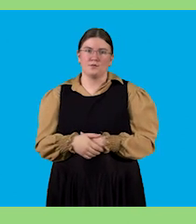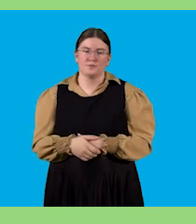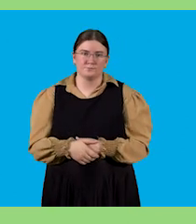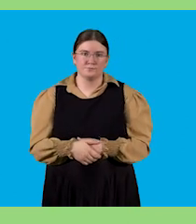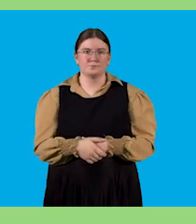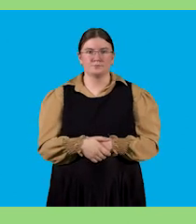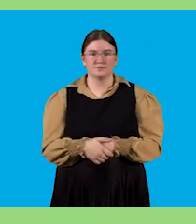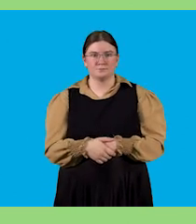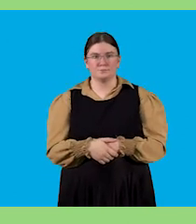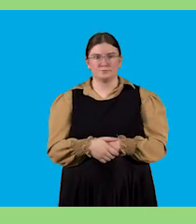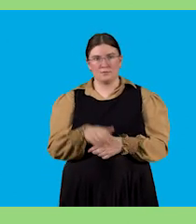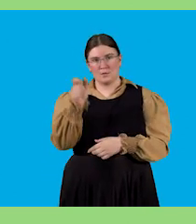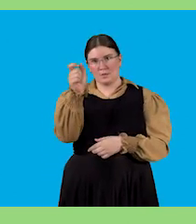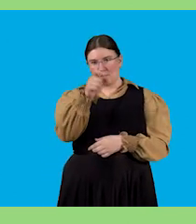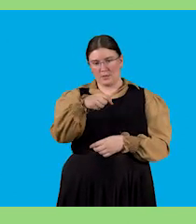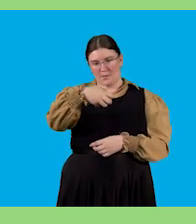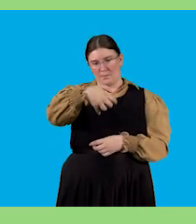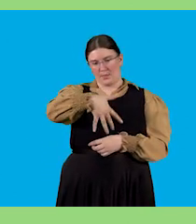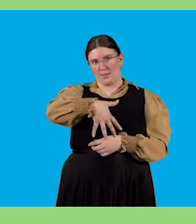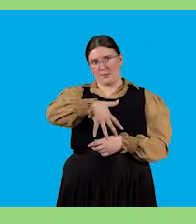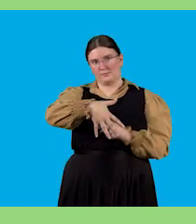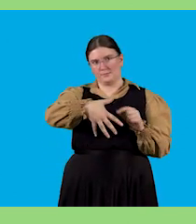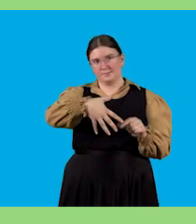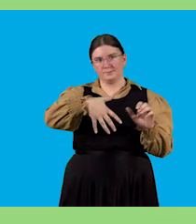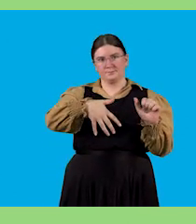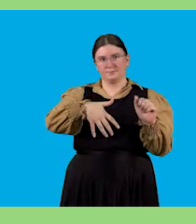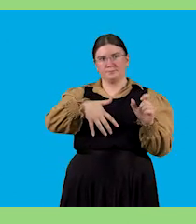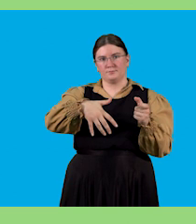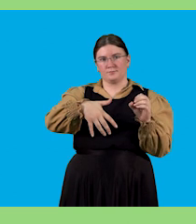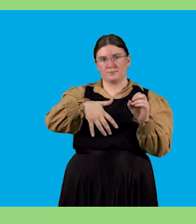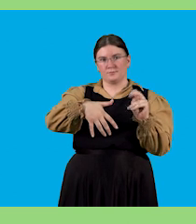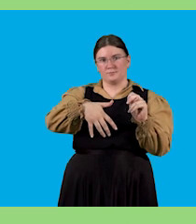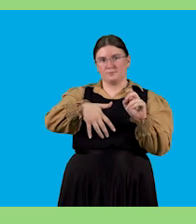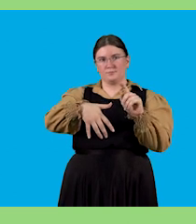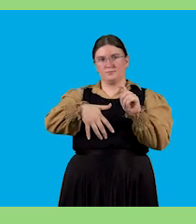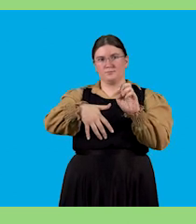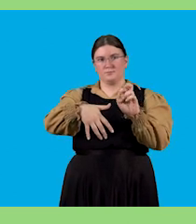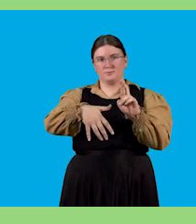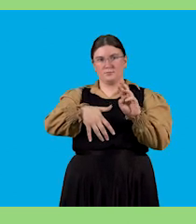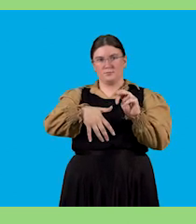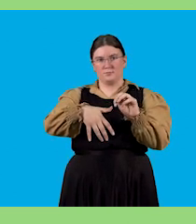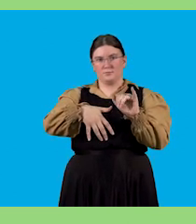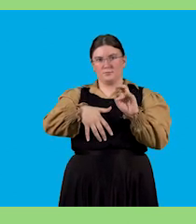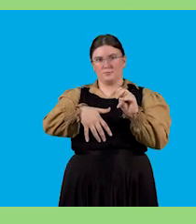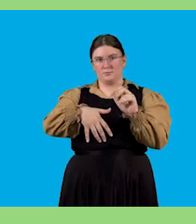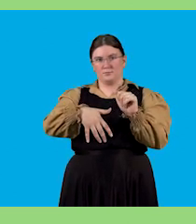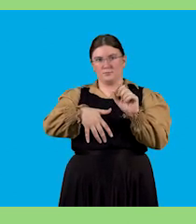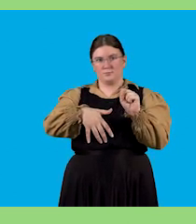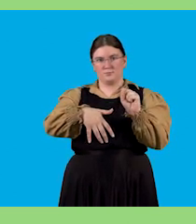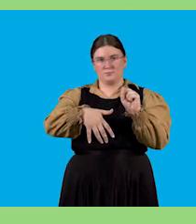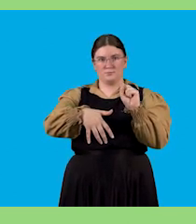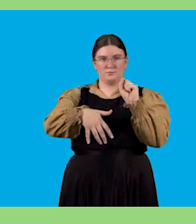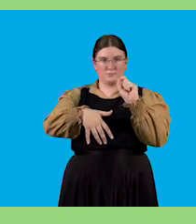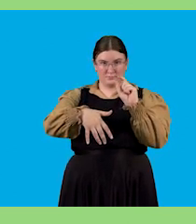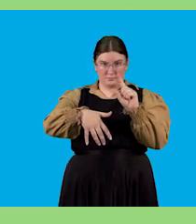The axon terminals are found at the end of the nerve cell. And then we have what is called a